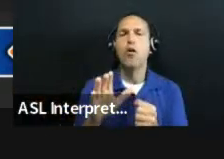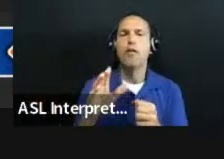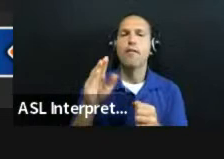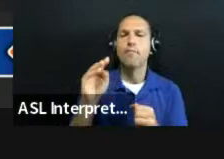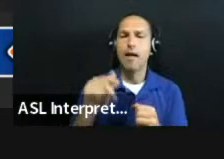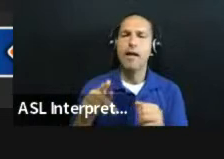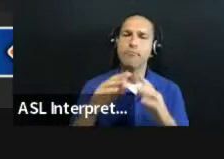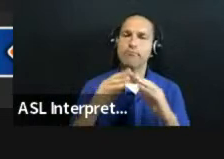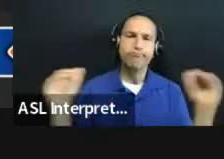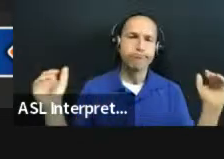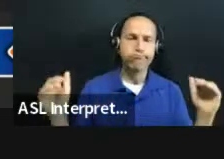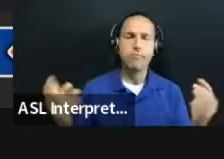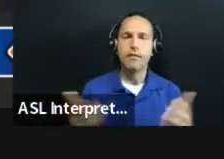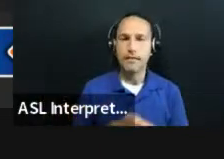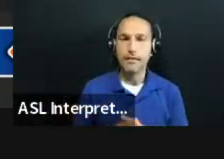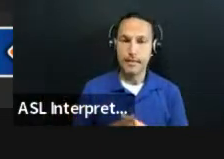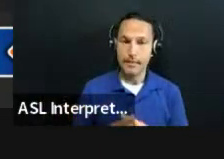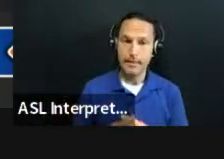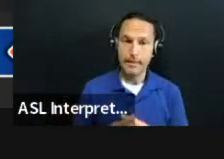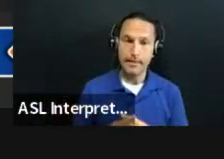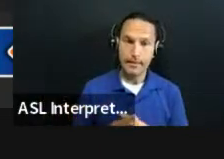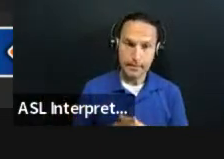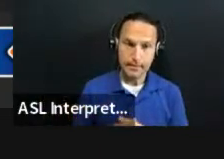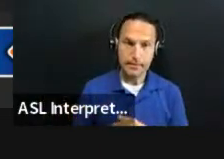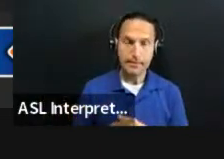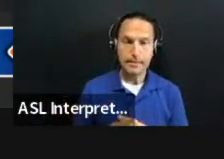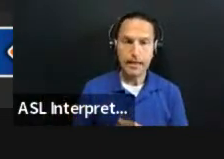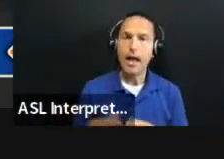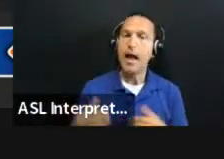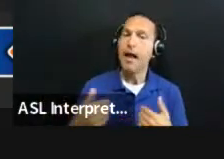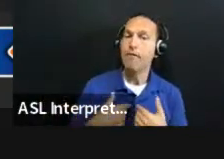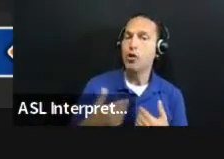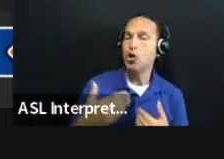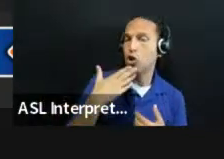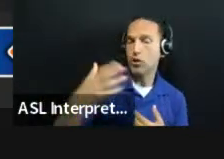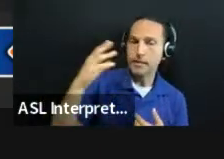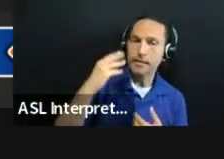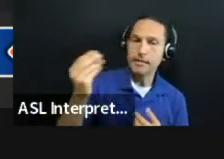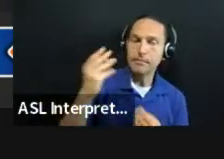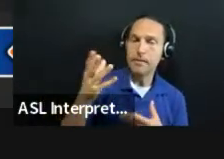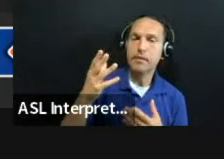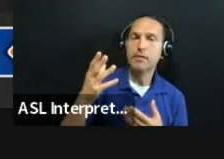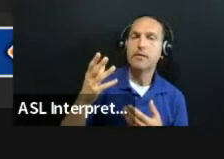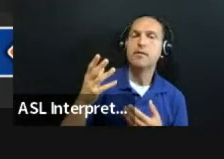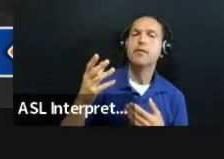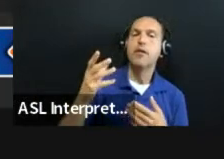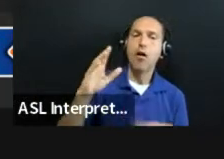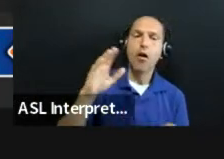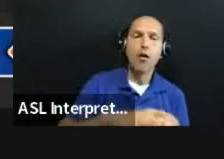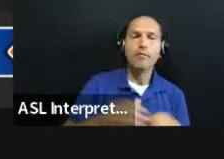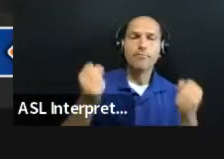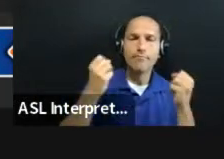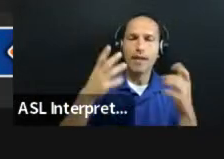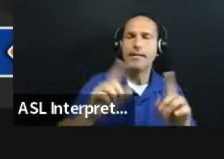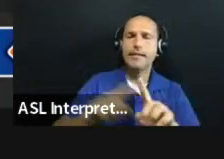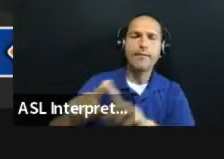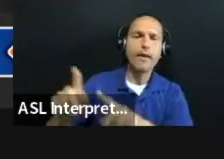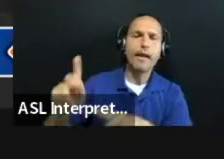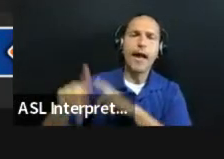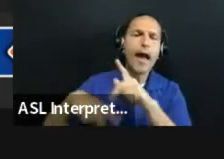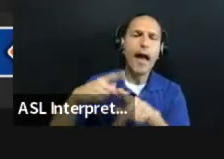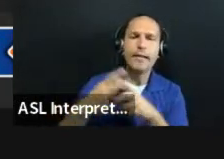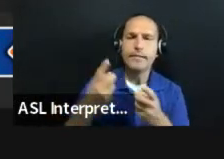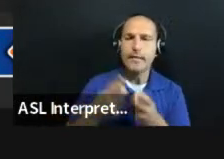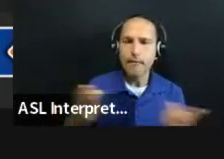Will your map or data visualization have a good experience on as many devices as possible, as